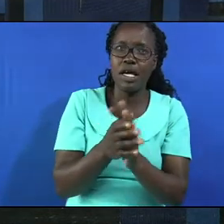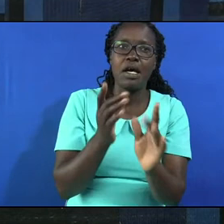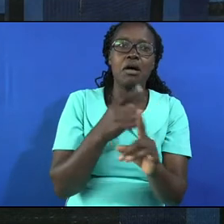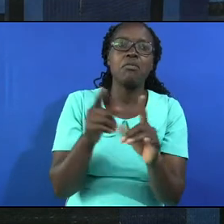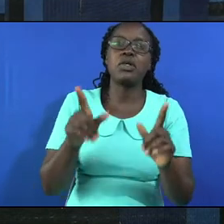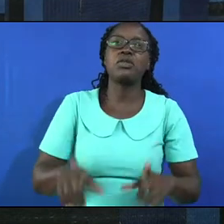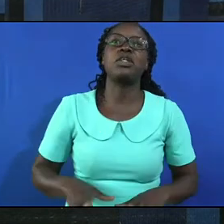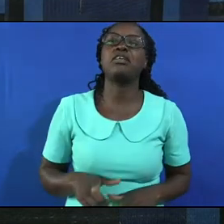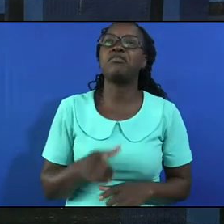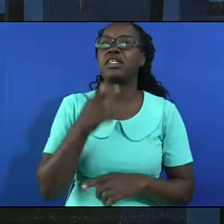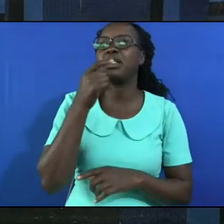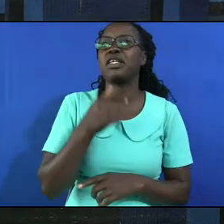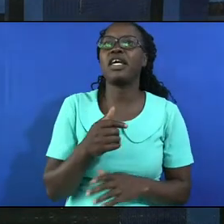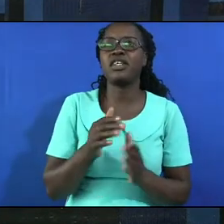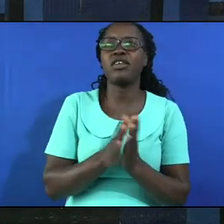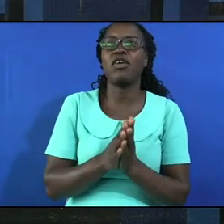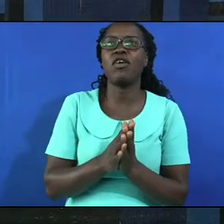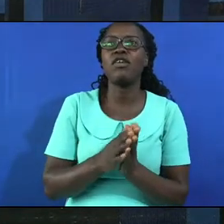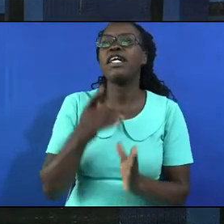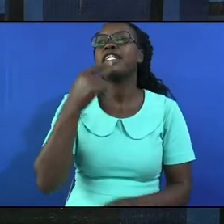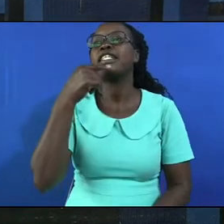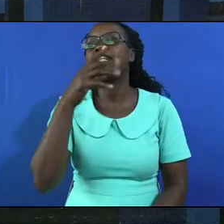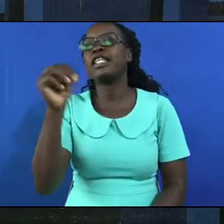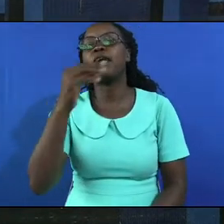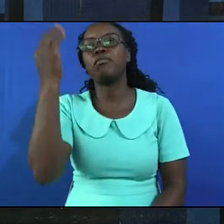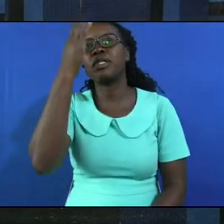we live in an age of tell them, preacher.